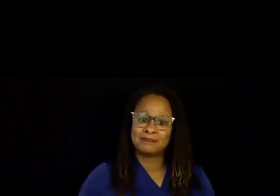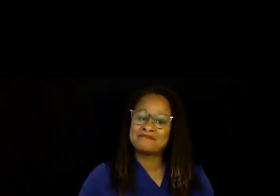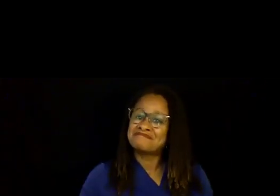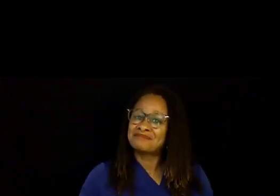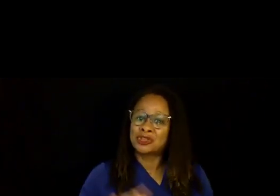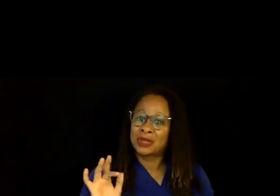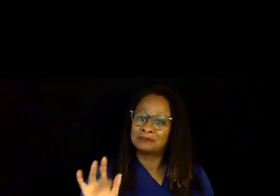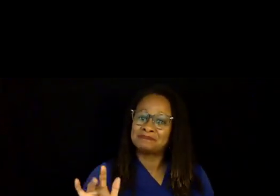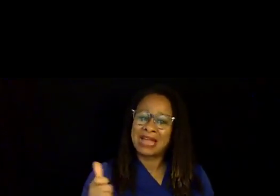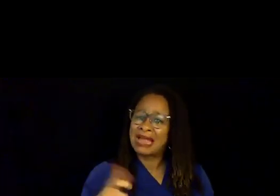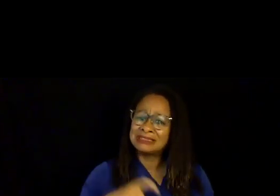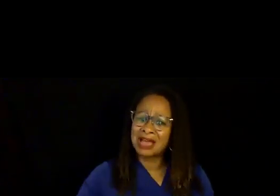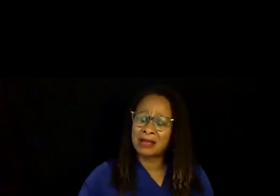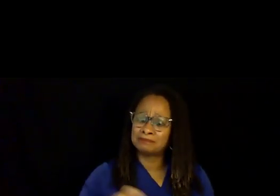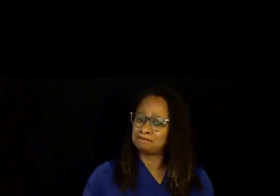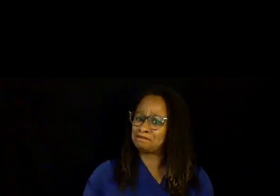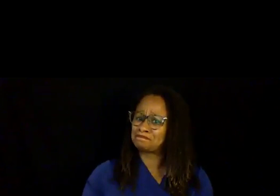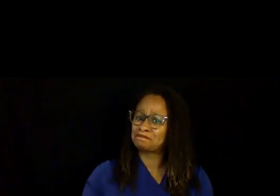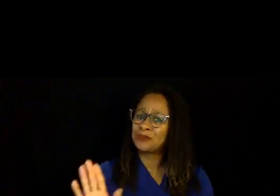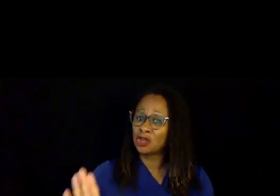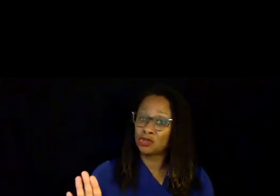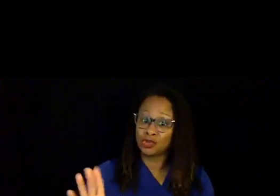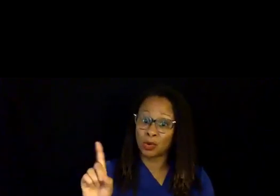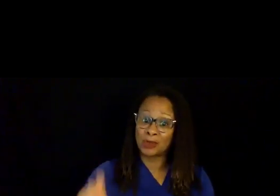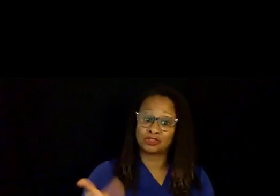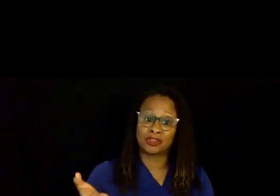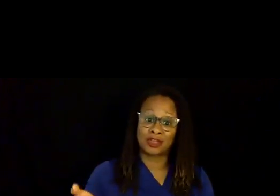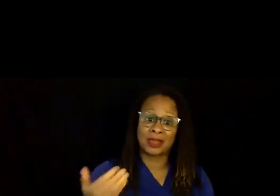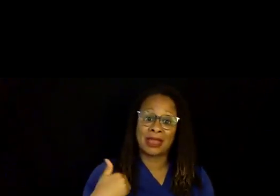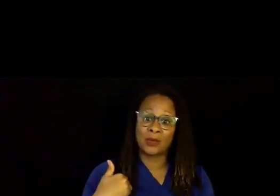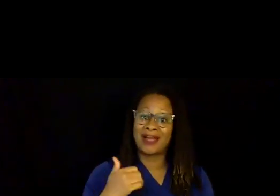can, at any time, put your questions in the Q&A function, and we have